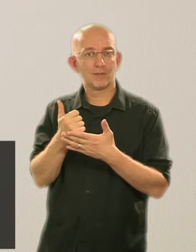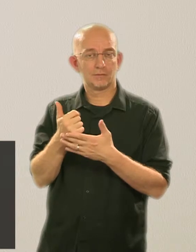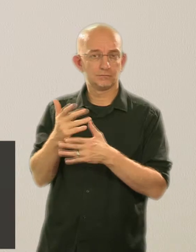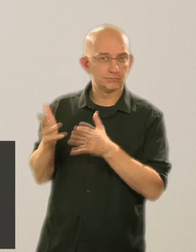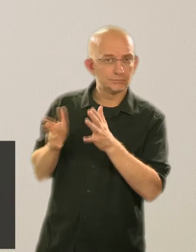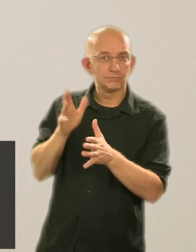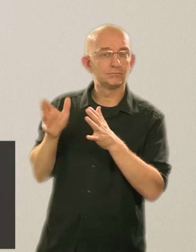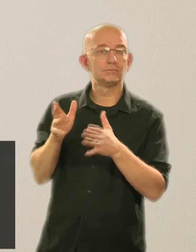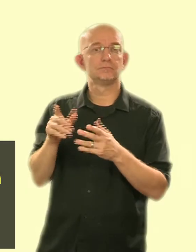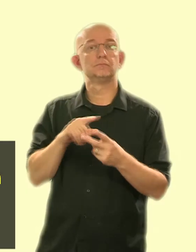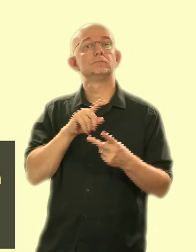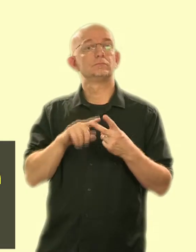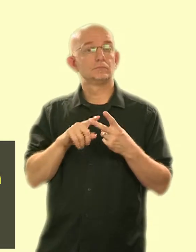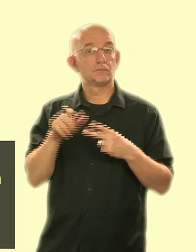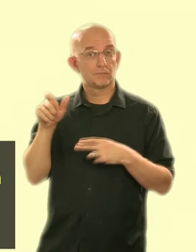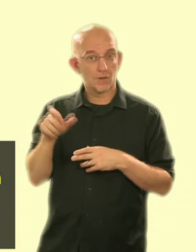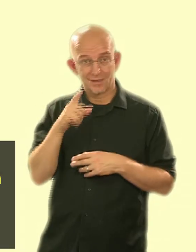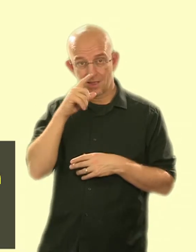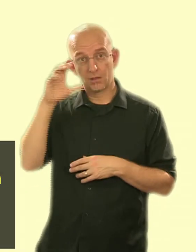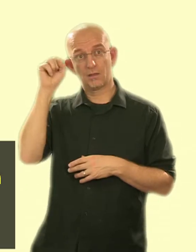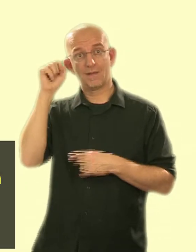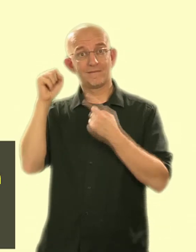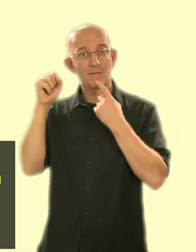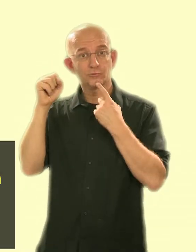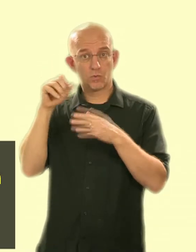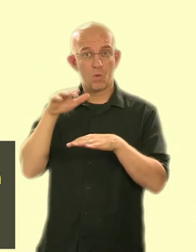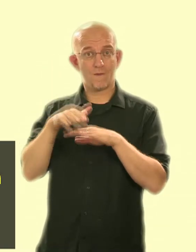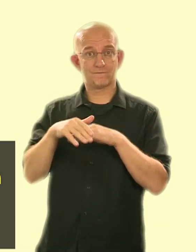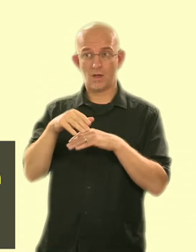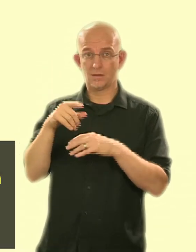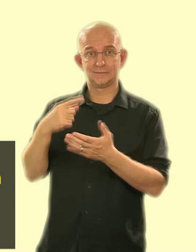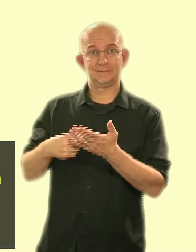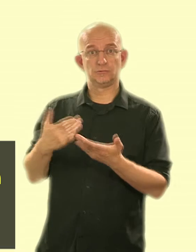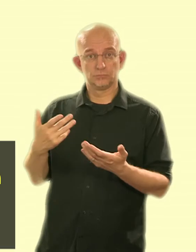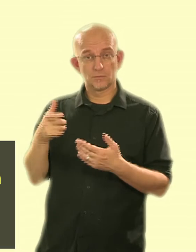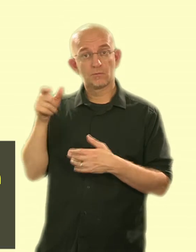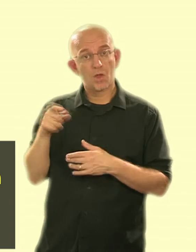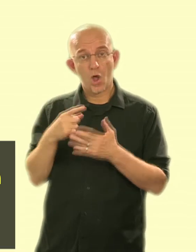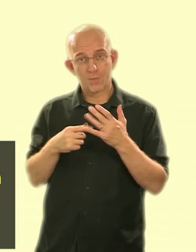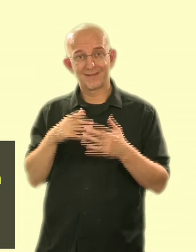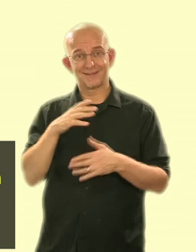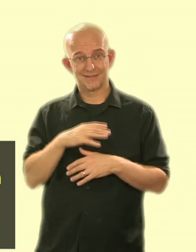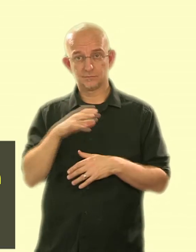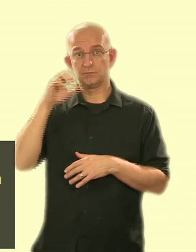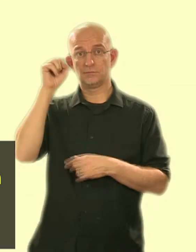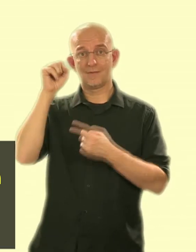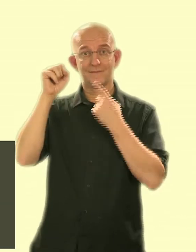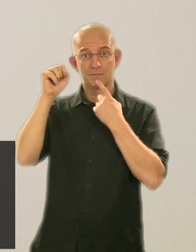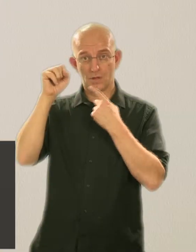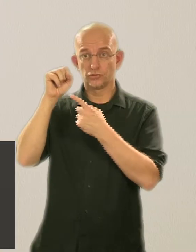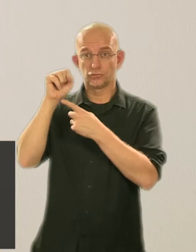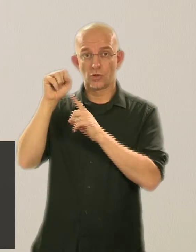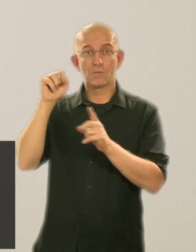and language therapist. 2. Can the person retain the information about the specific